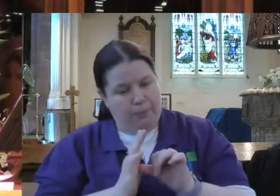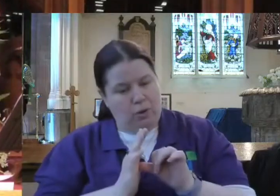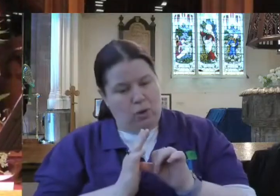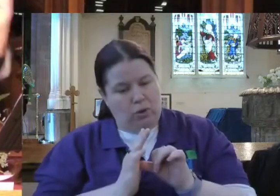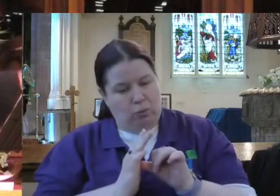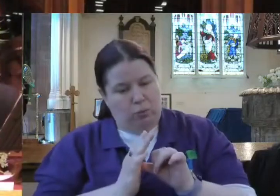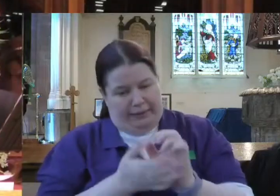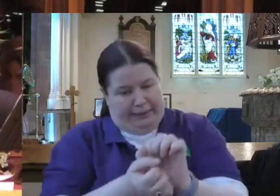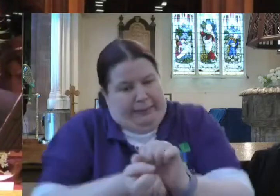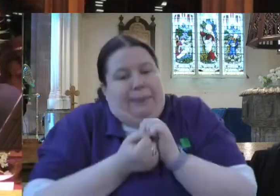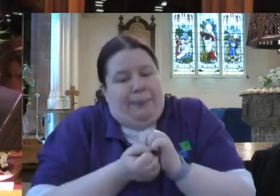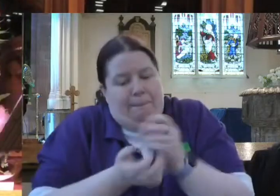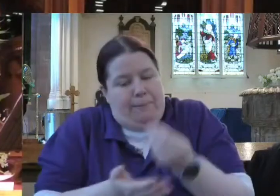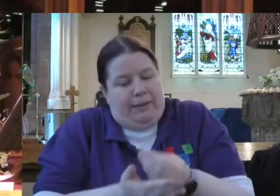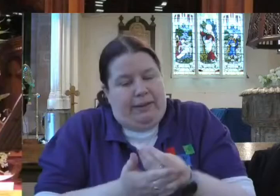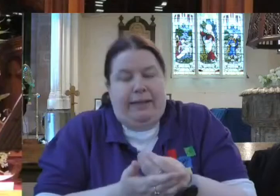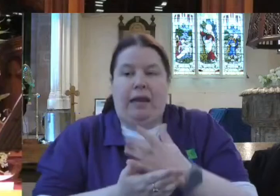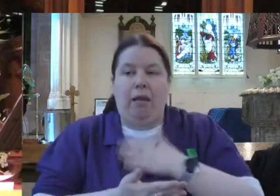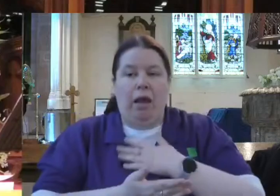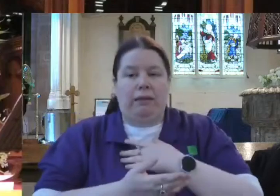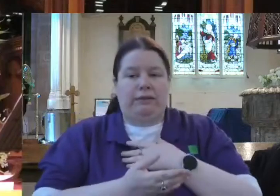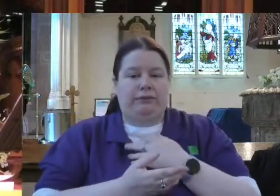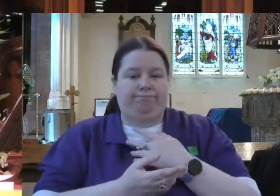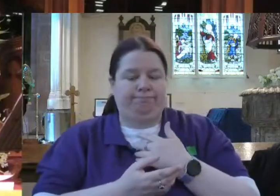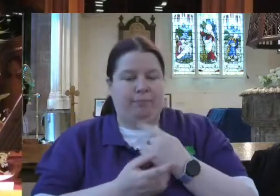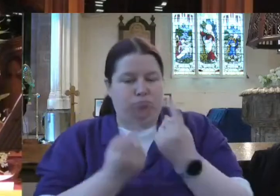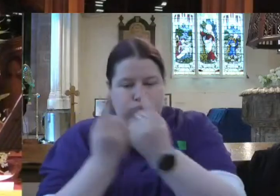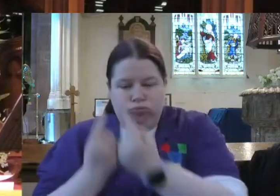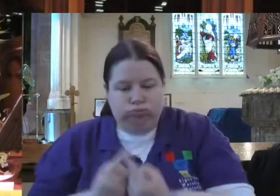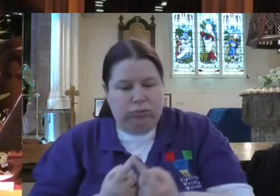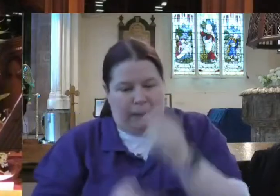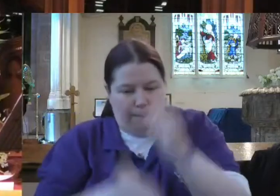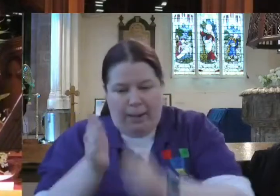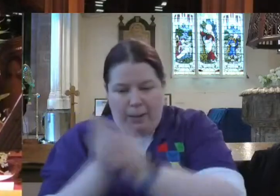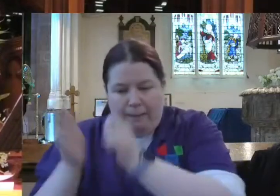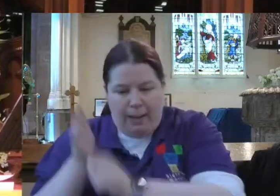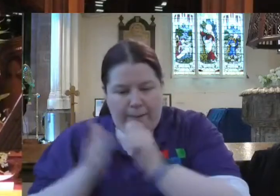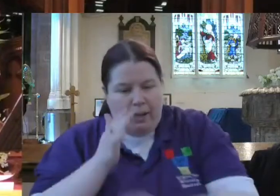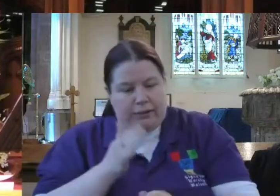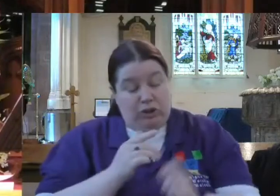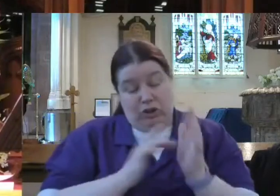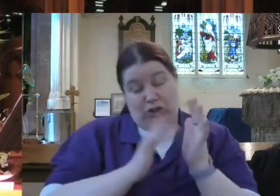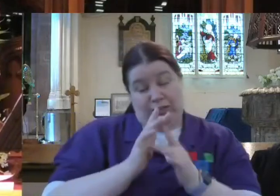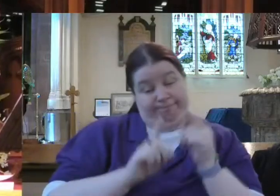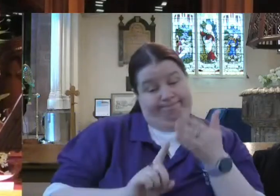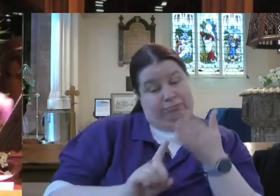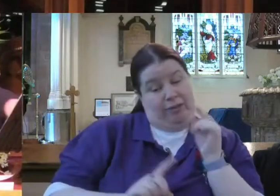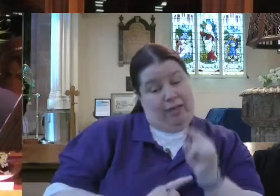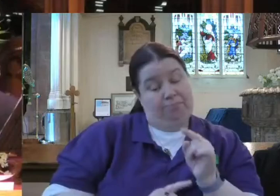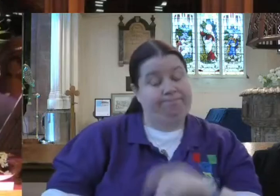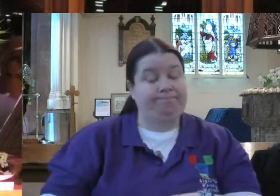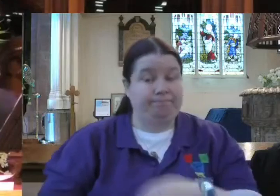of money, and he liked the material possessions that went with the money. And like I say, Jesus picked up on that idea in today's